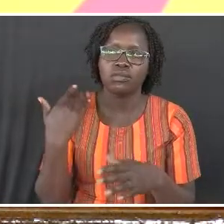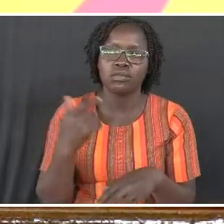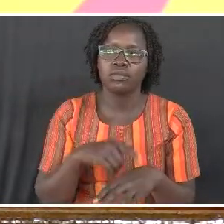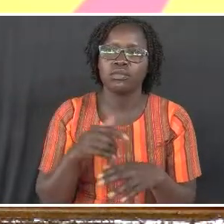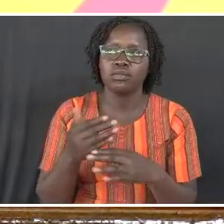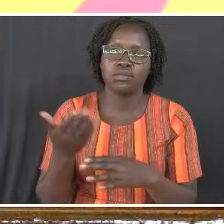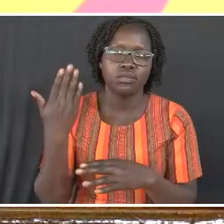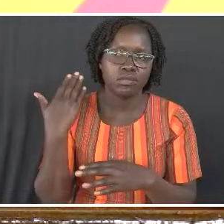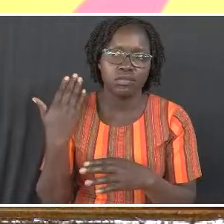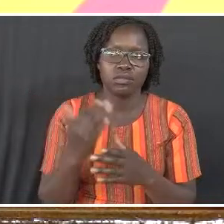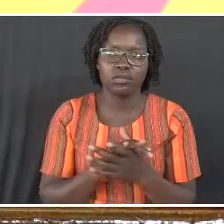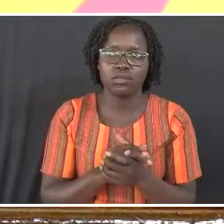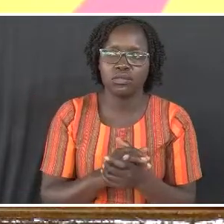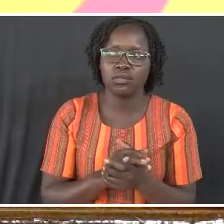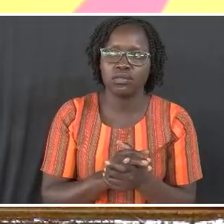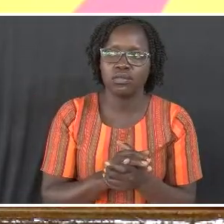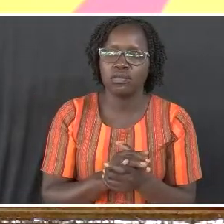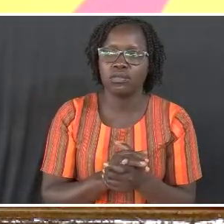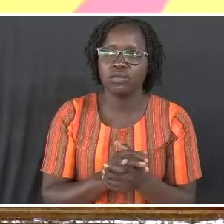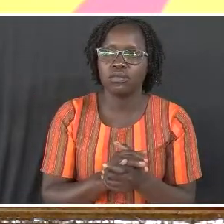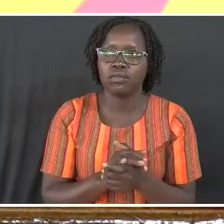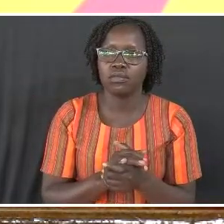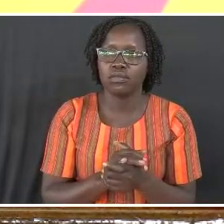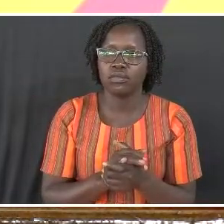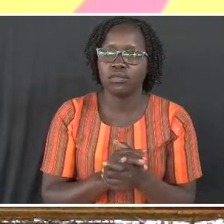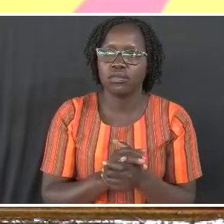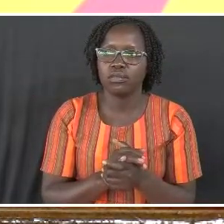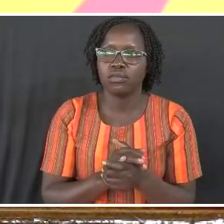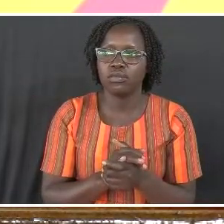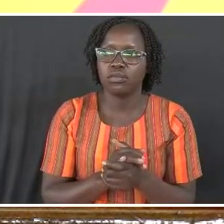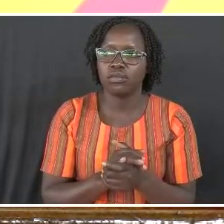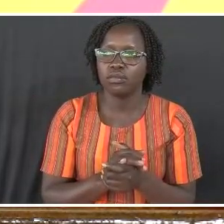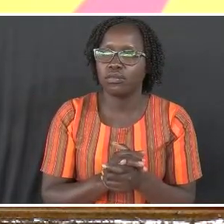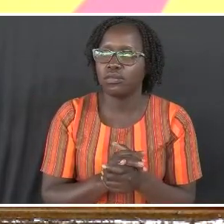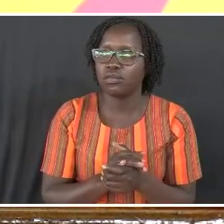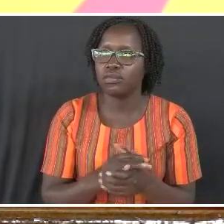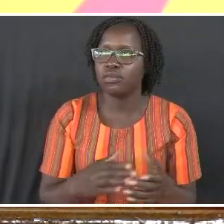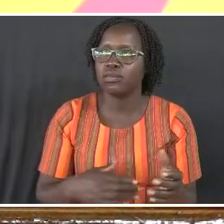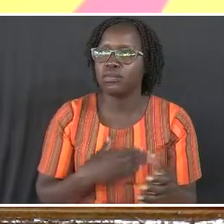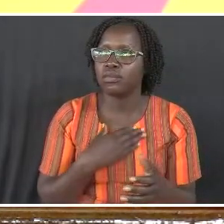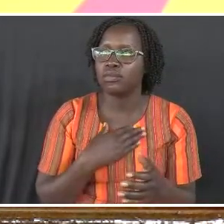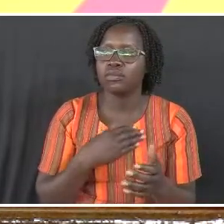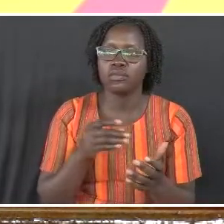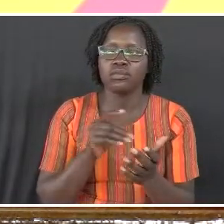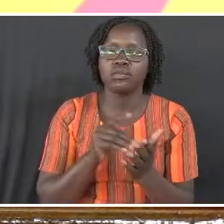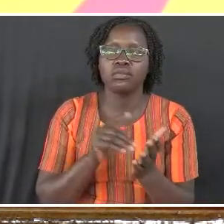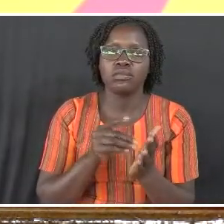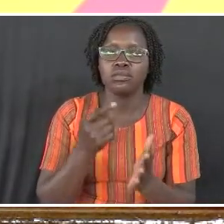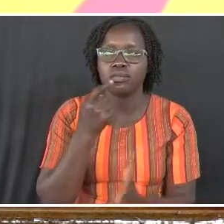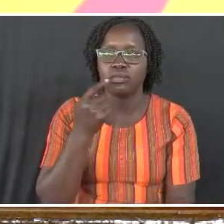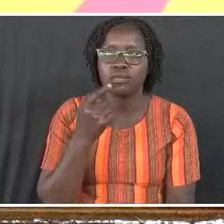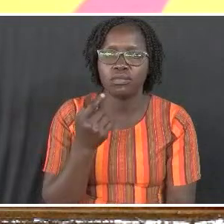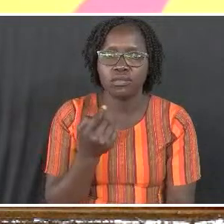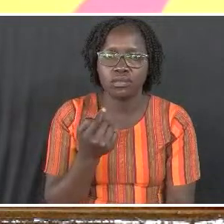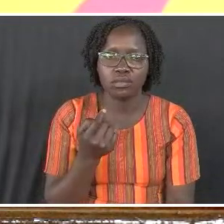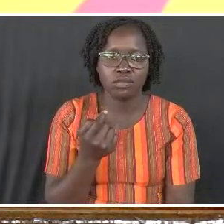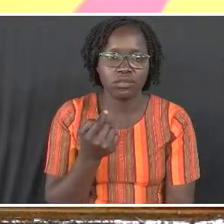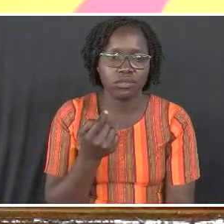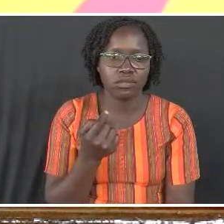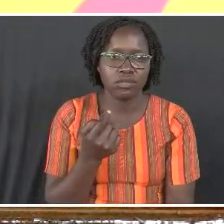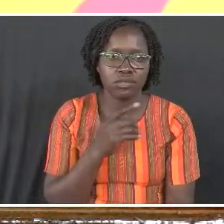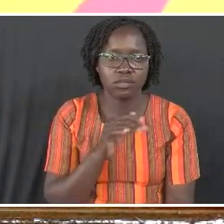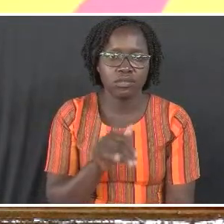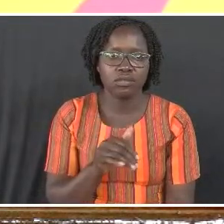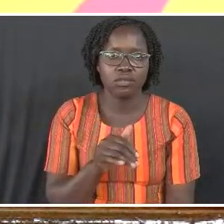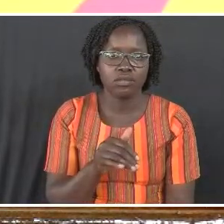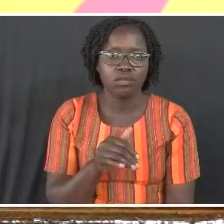ago. Yeah, so that's why we always again advise, visit our dentist at least twice in a year, so that at